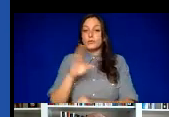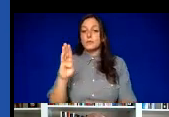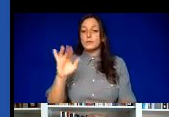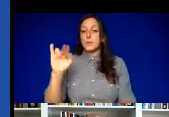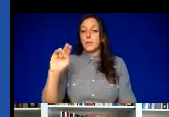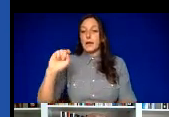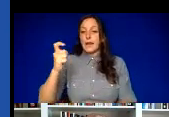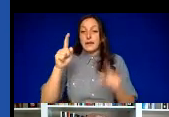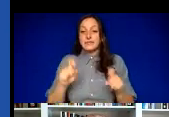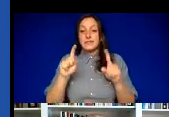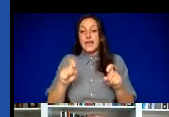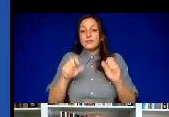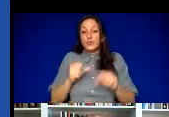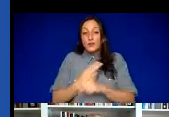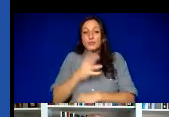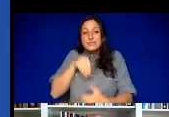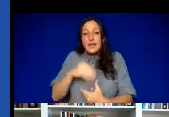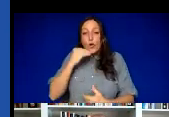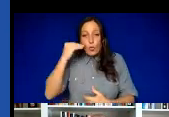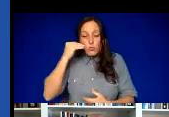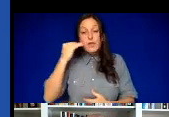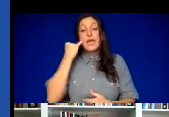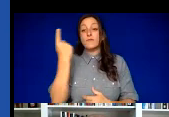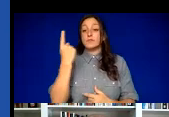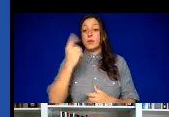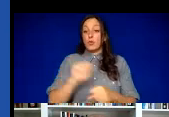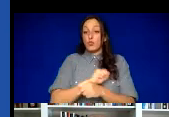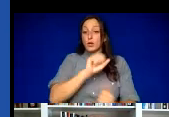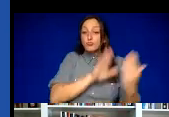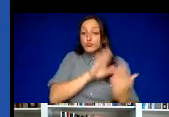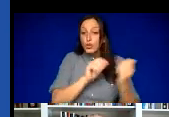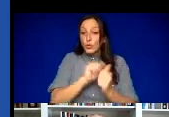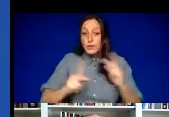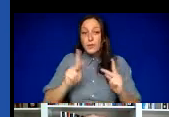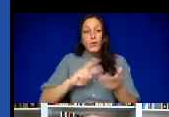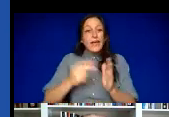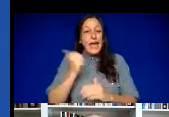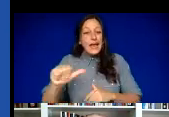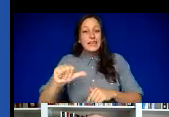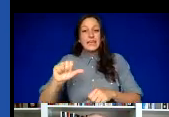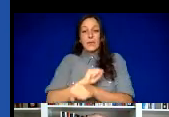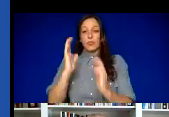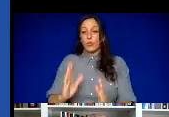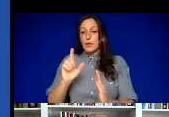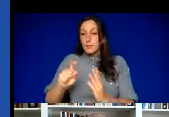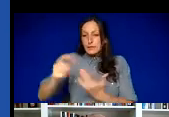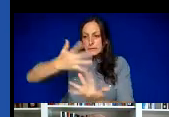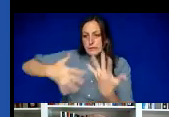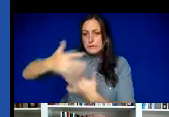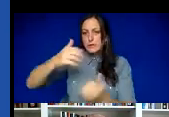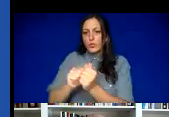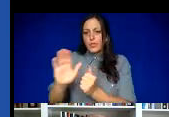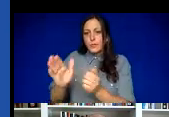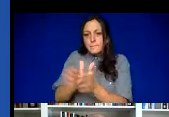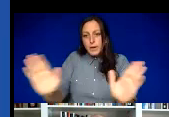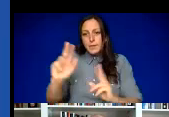testing program. So for any frontline workers, so that's anybody who has to interact with the public due to the work that they do,